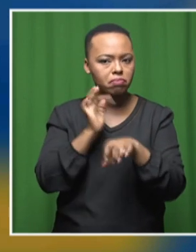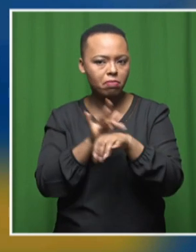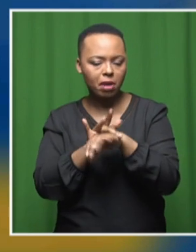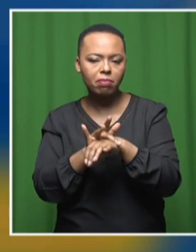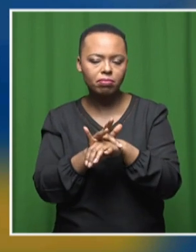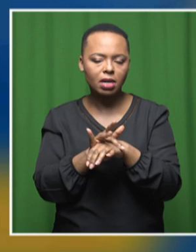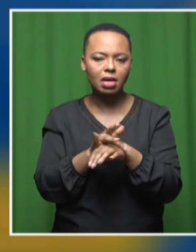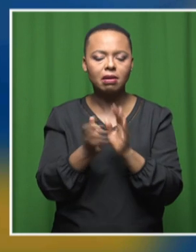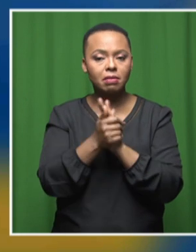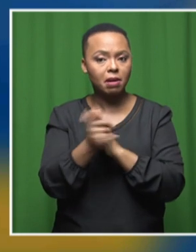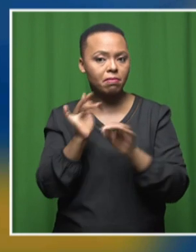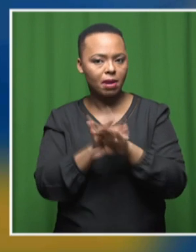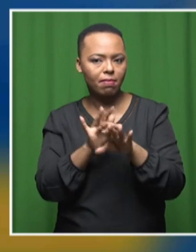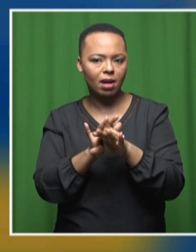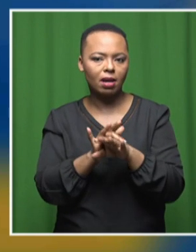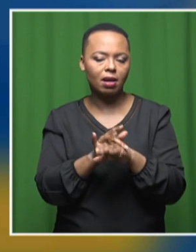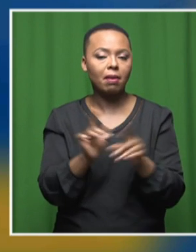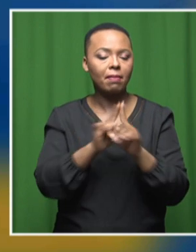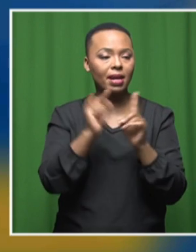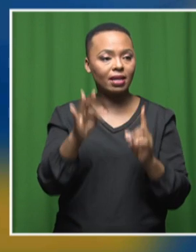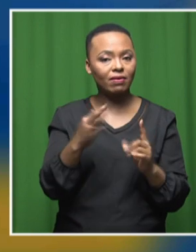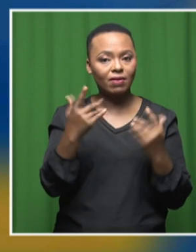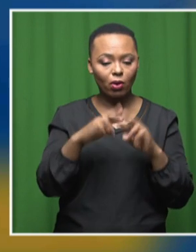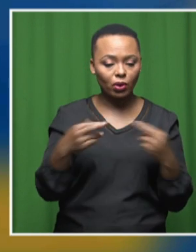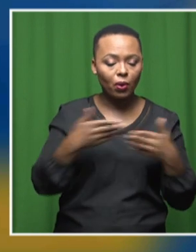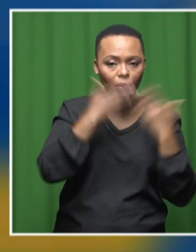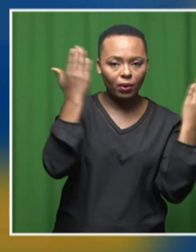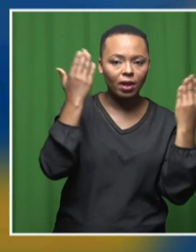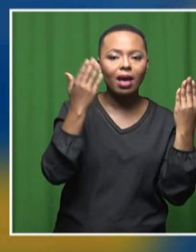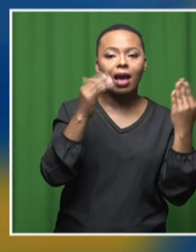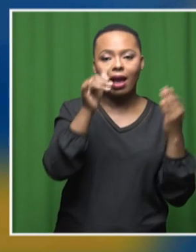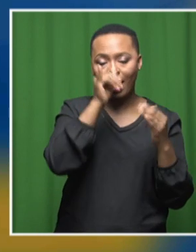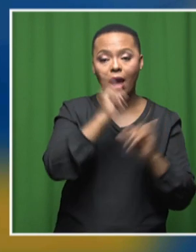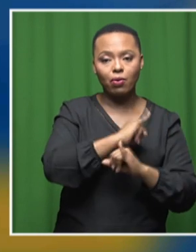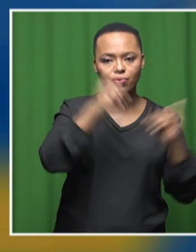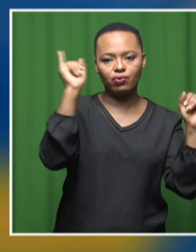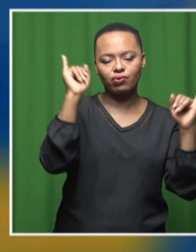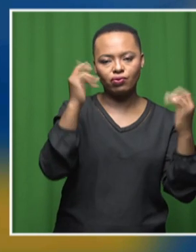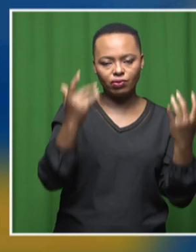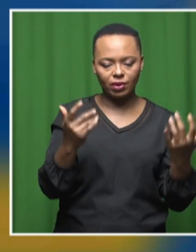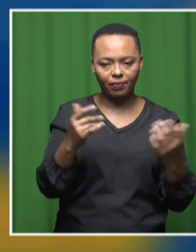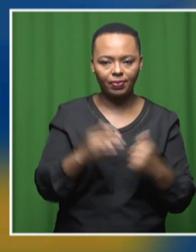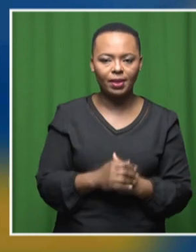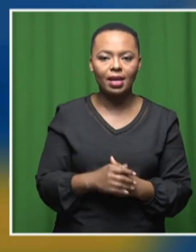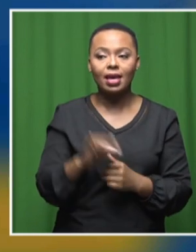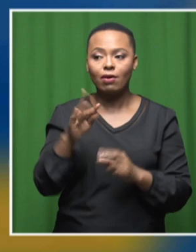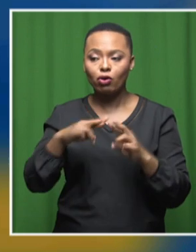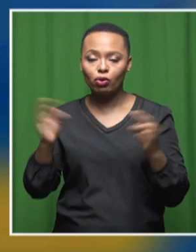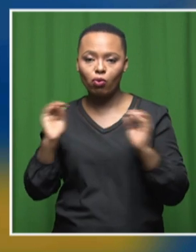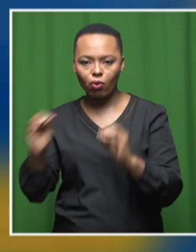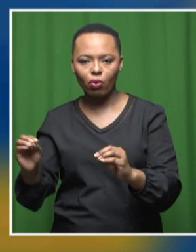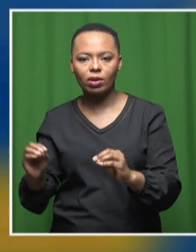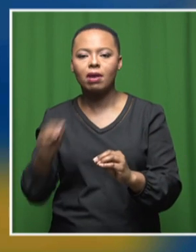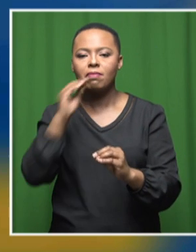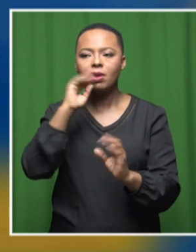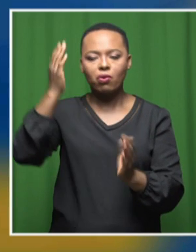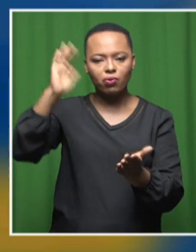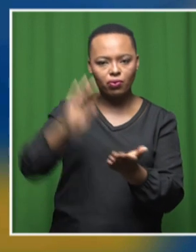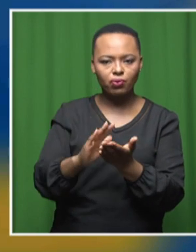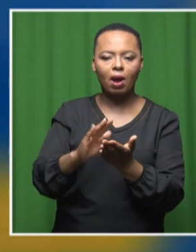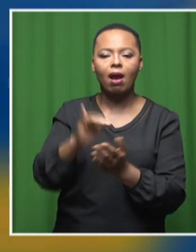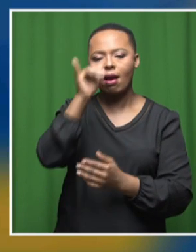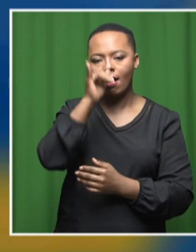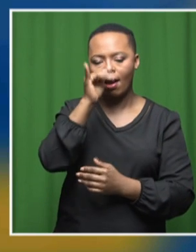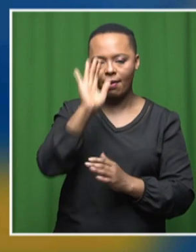decreases in crime. Where that is not followed, you see massive increases. Well, we have to leave it there. But thank you so